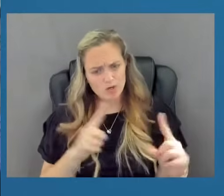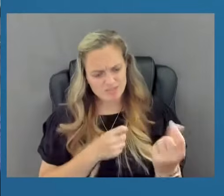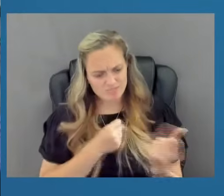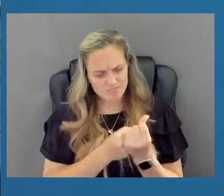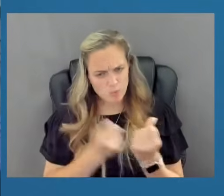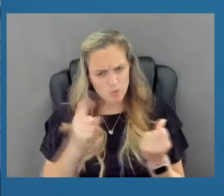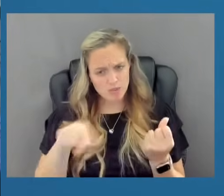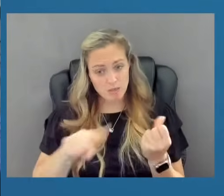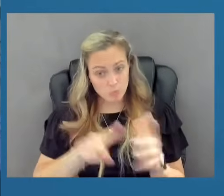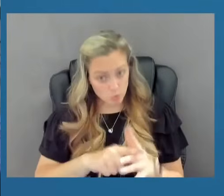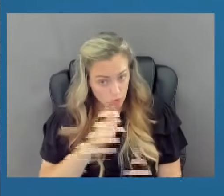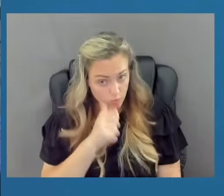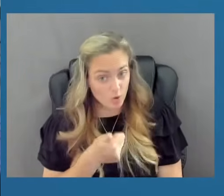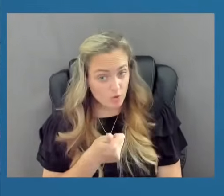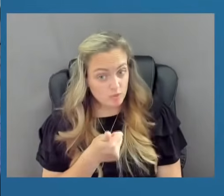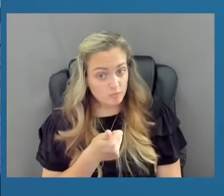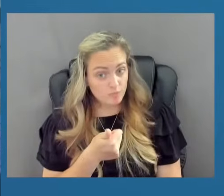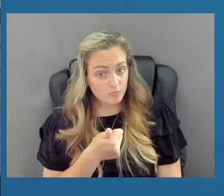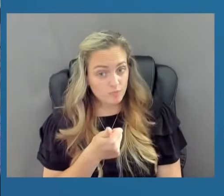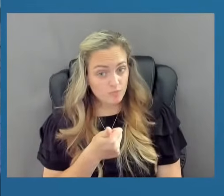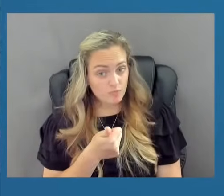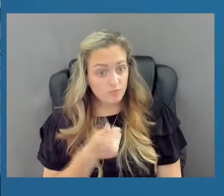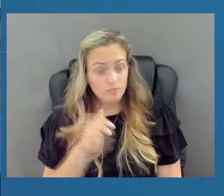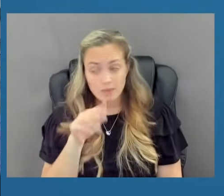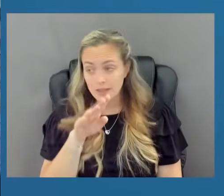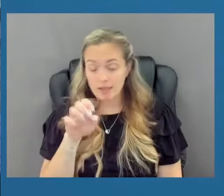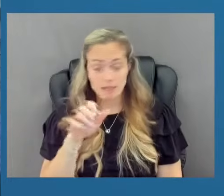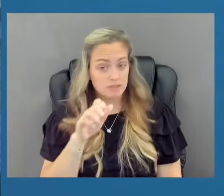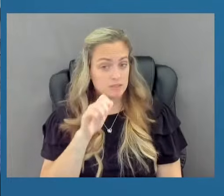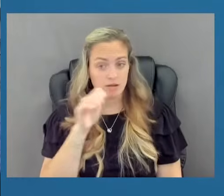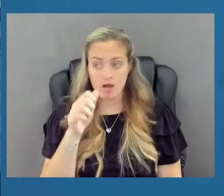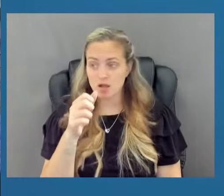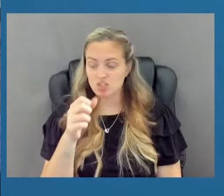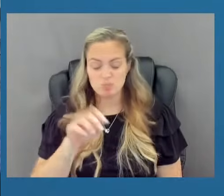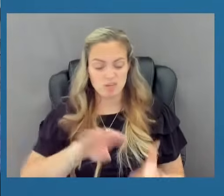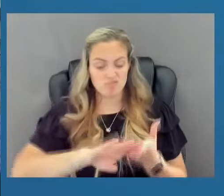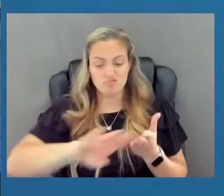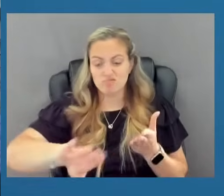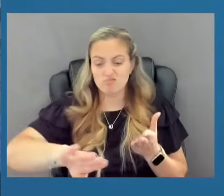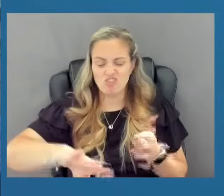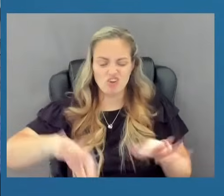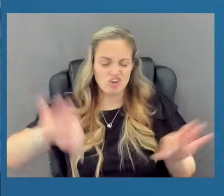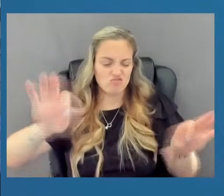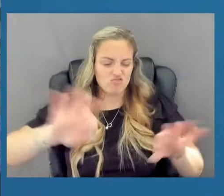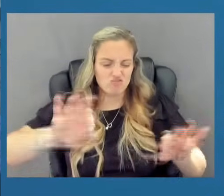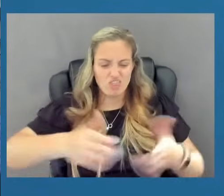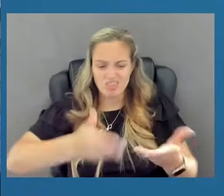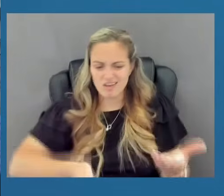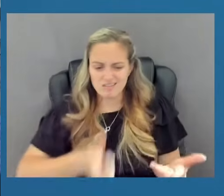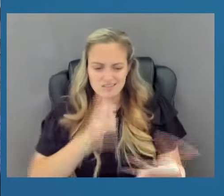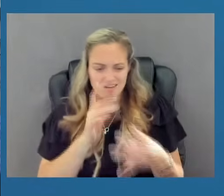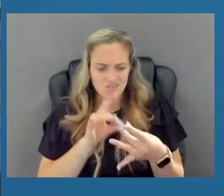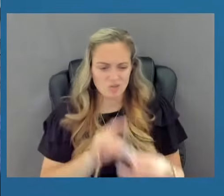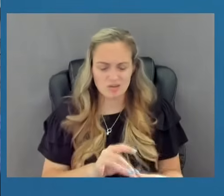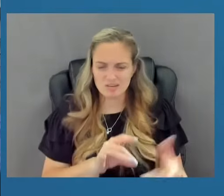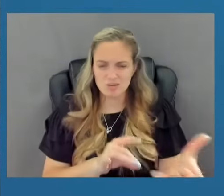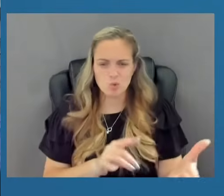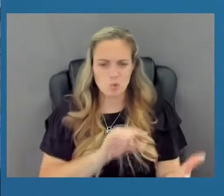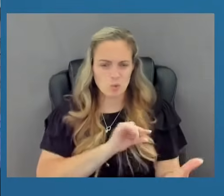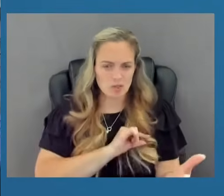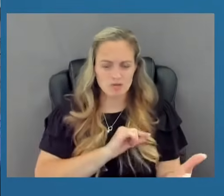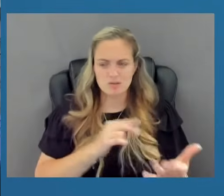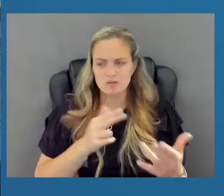starting tomorrow, cases will no longer be thrown out over trivial areas that have no bearing, as I said, on guilt or